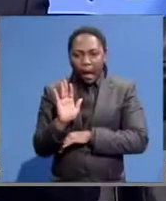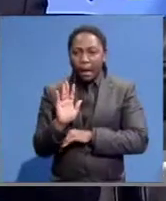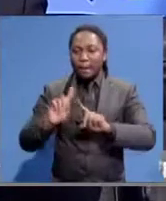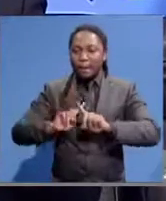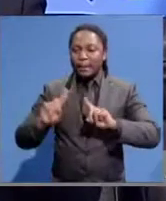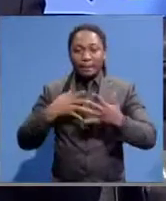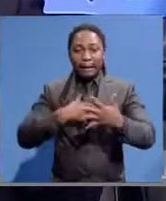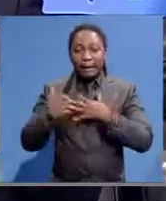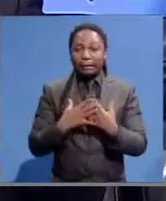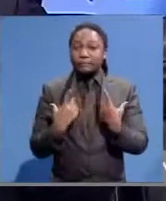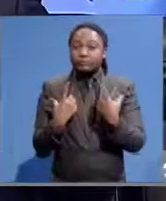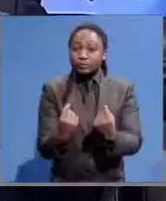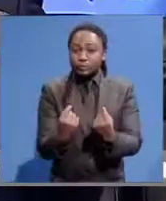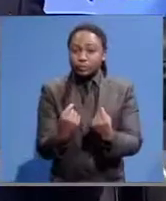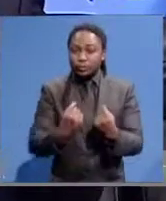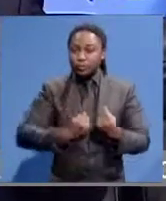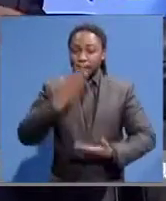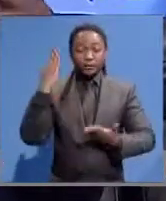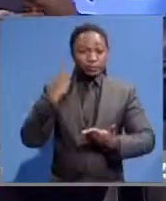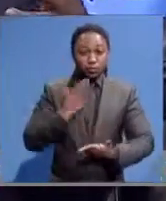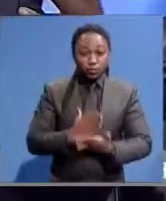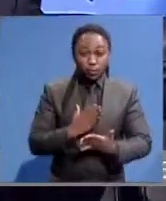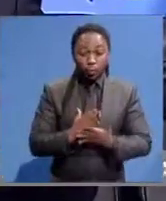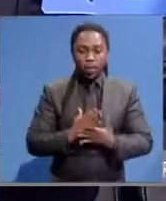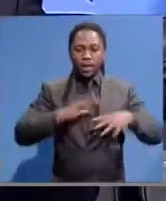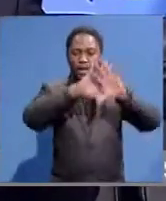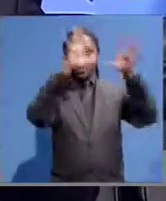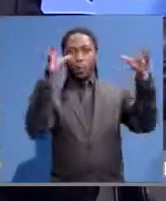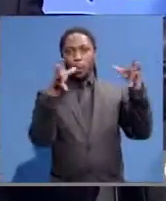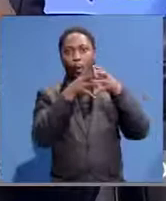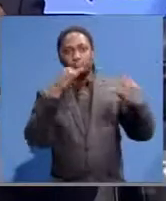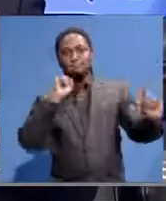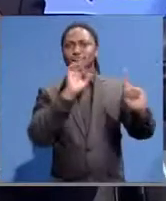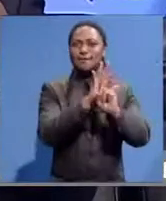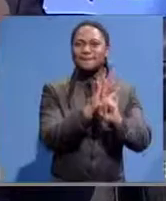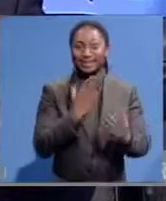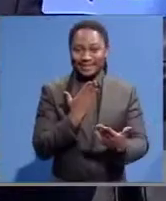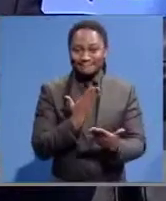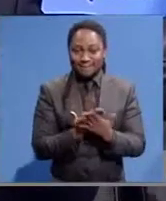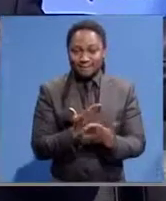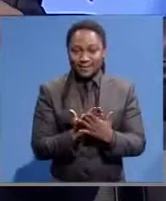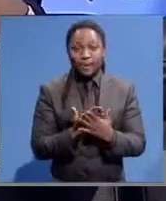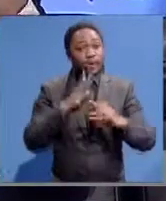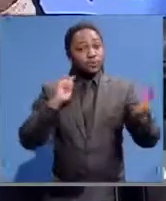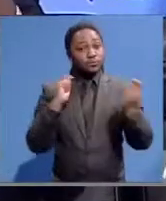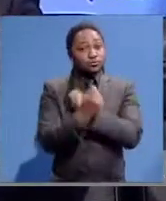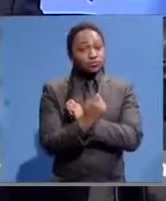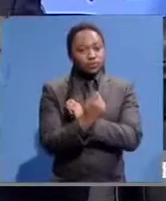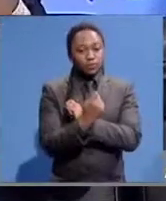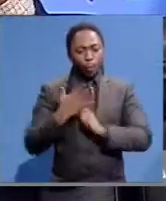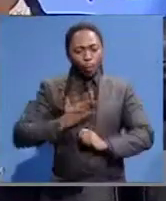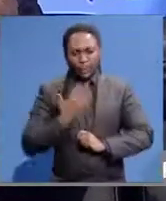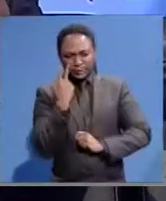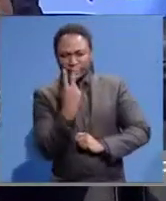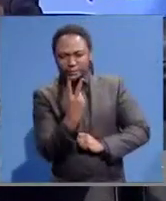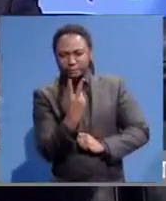whatever we do has got to have a bit, well, not a bit, but a global impact. So what is this positive change that we want to bring